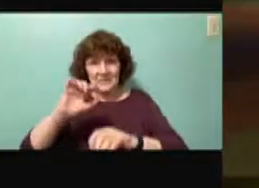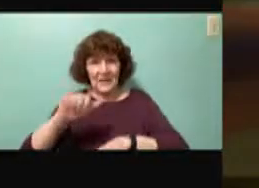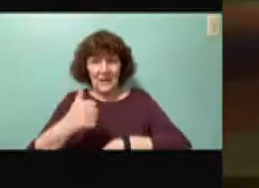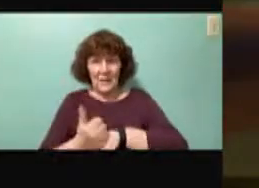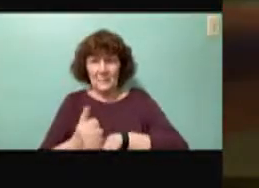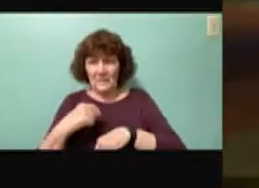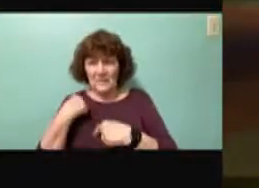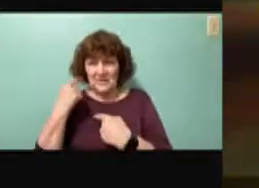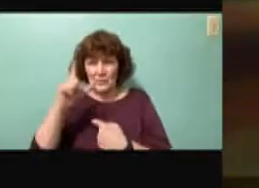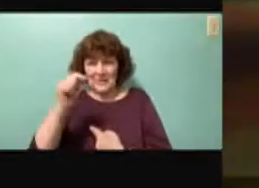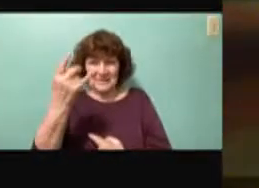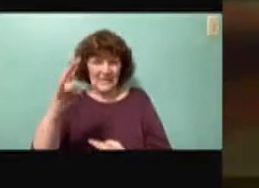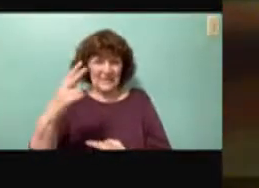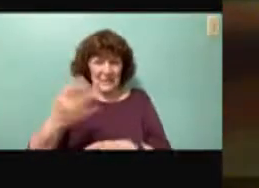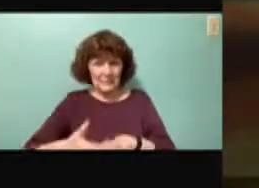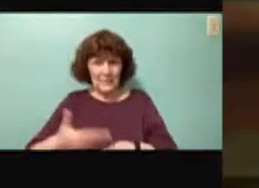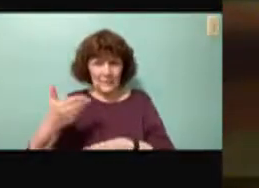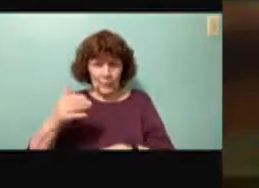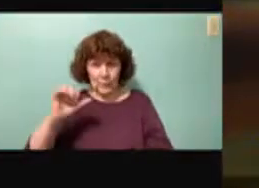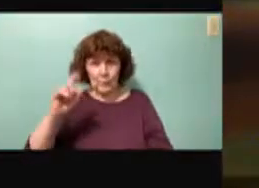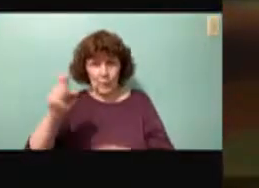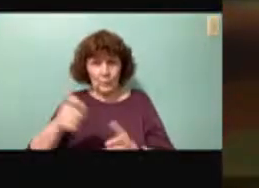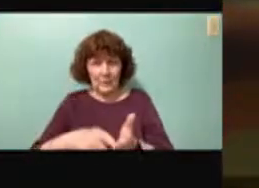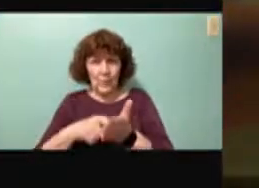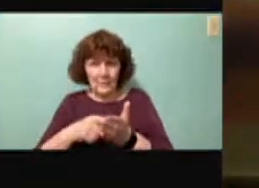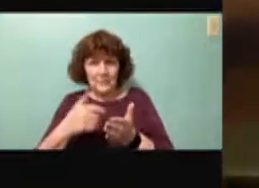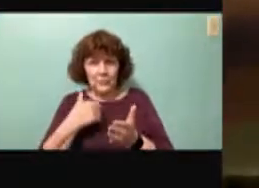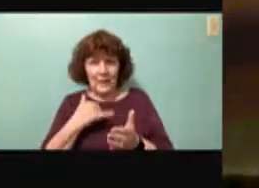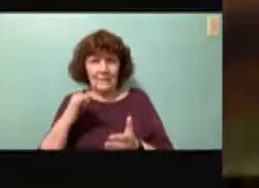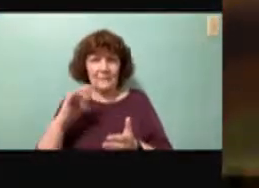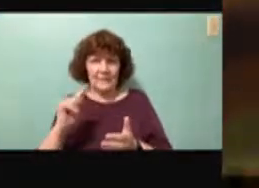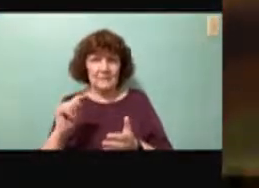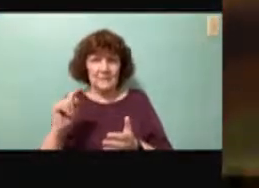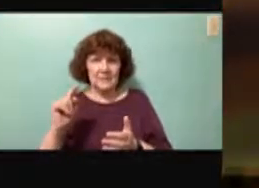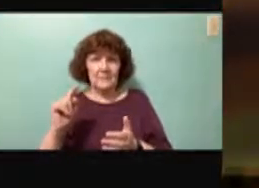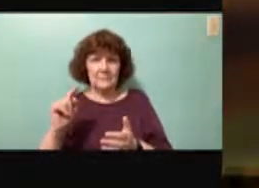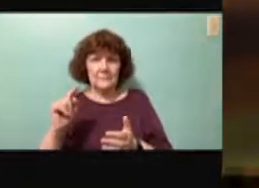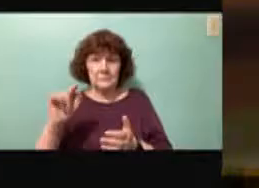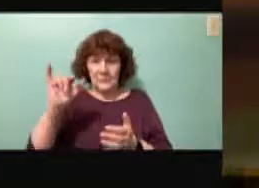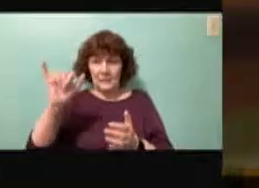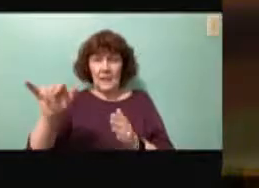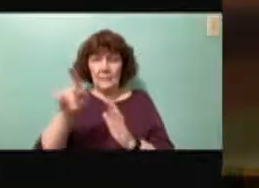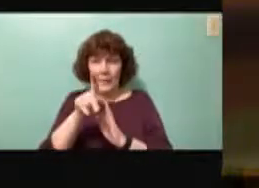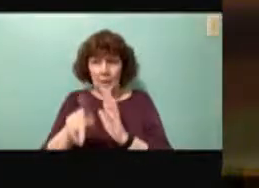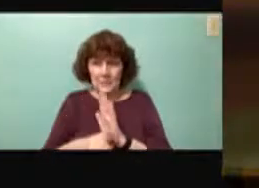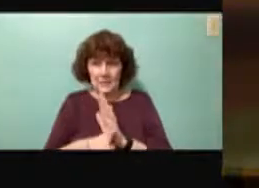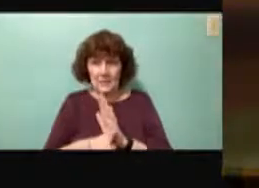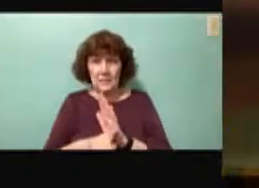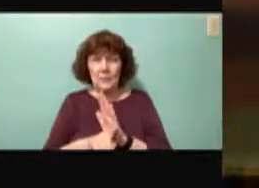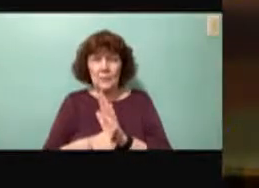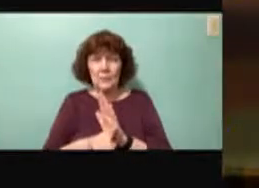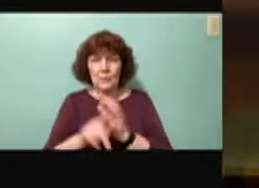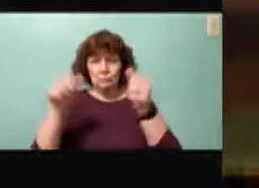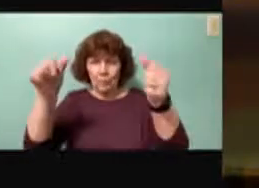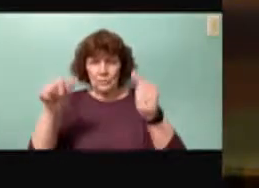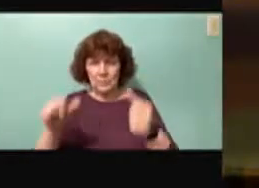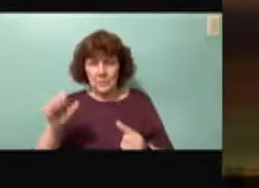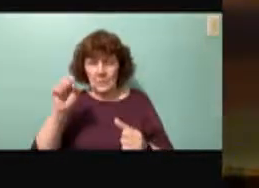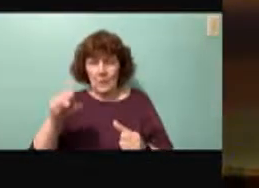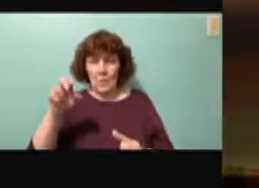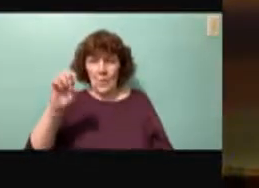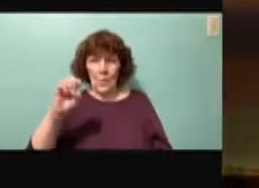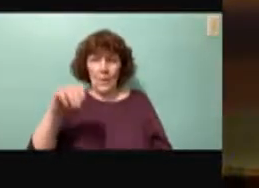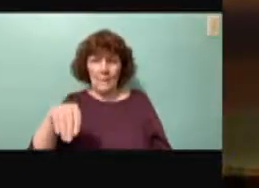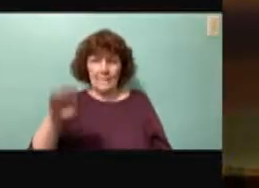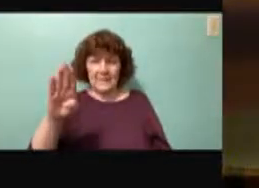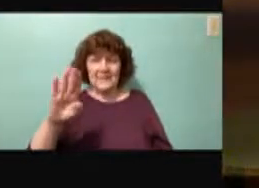2017 prior to the code requirement of having it. That policy was posted on the OMB intranet page that all city